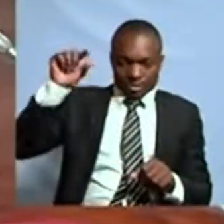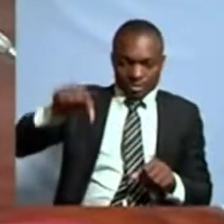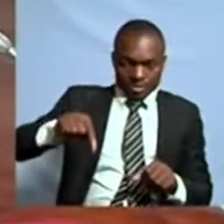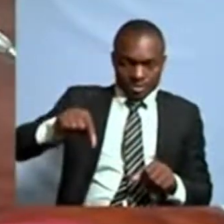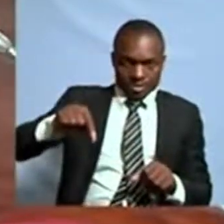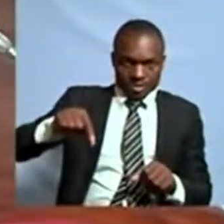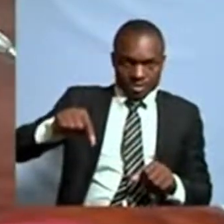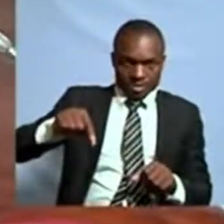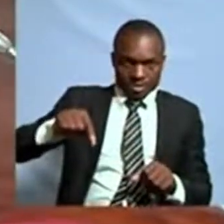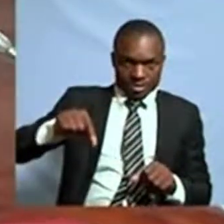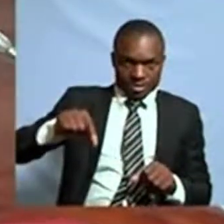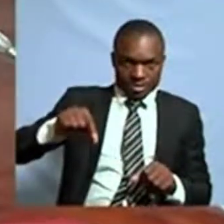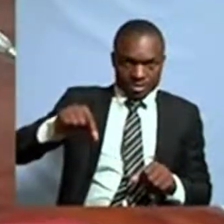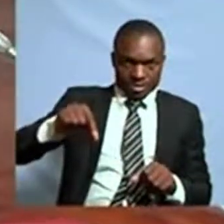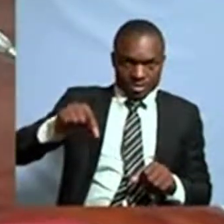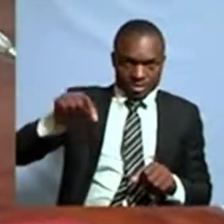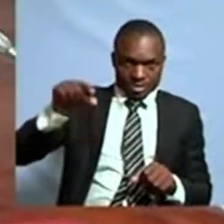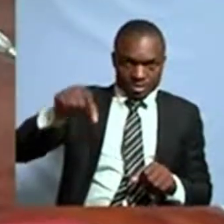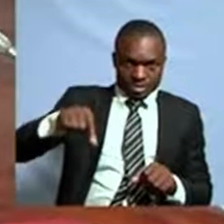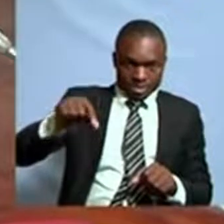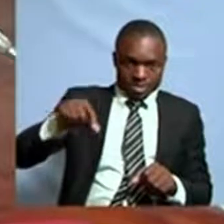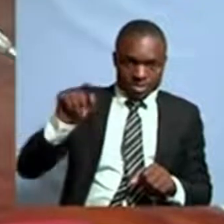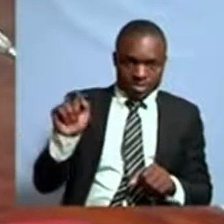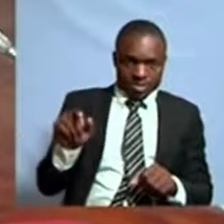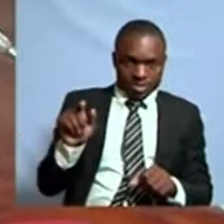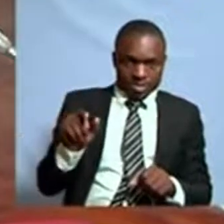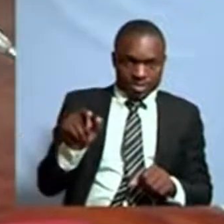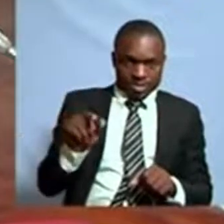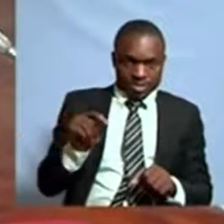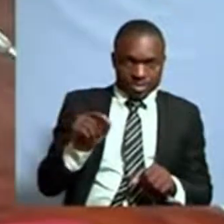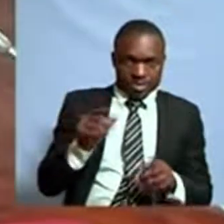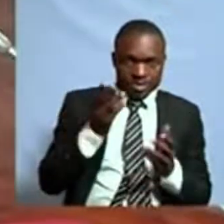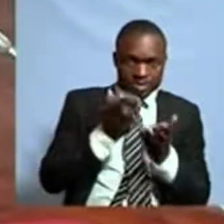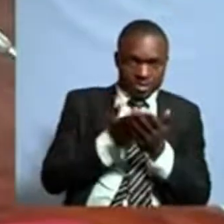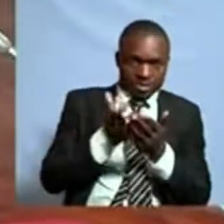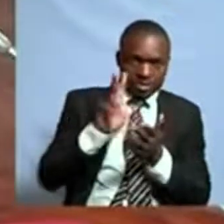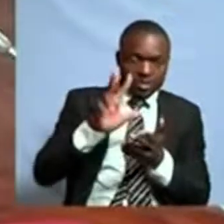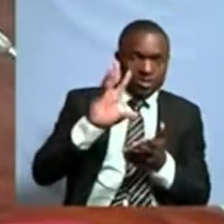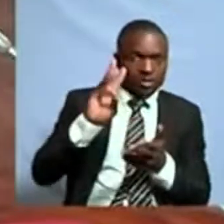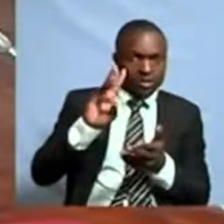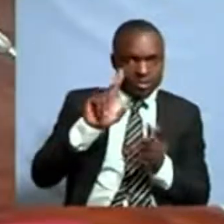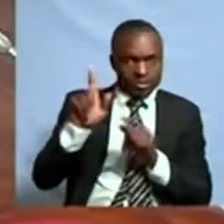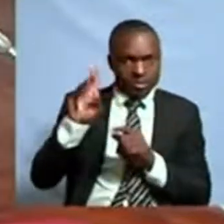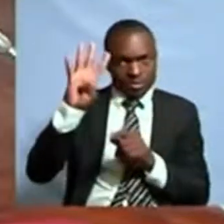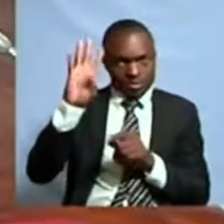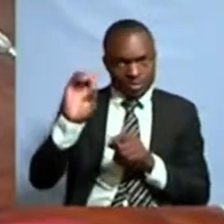be increased from the proposed 36 to 40 years,